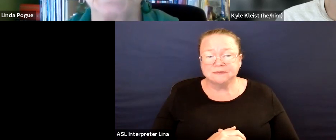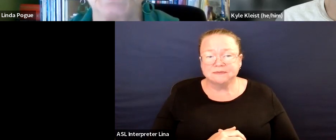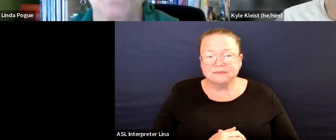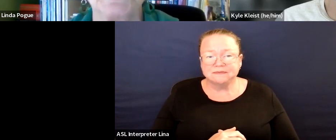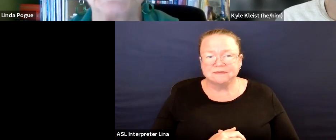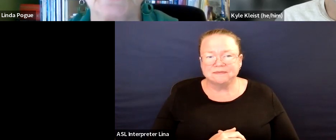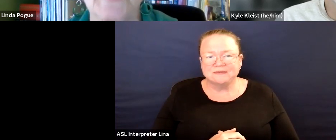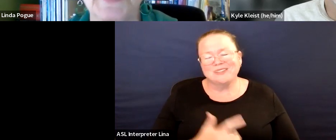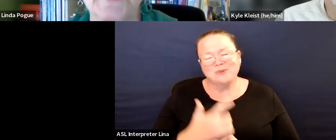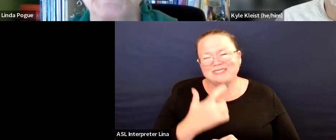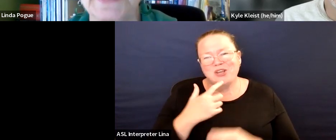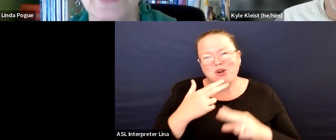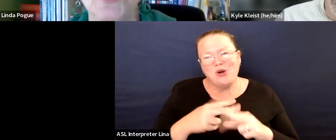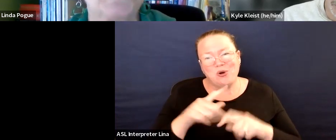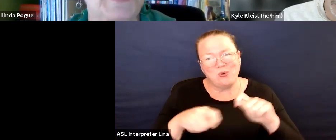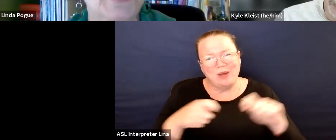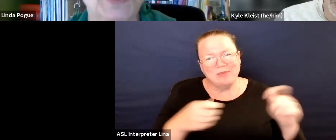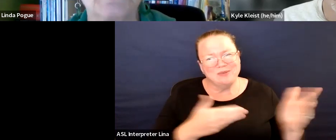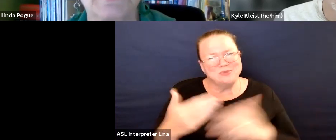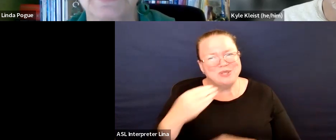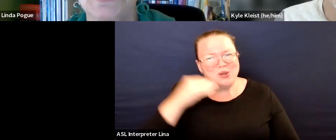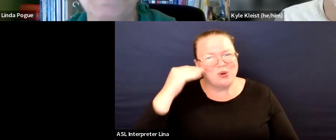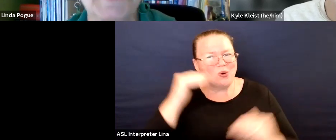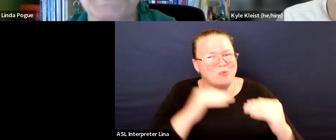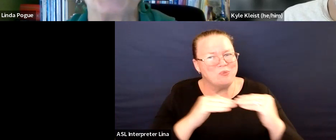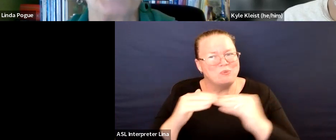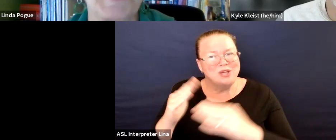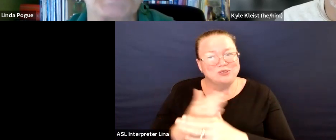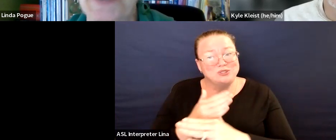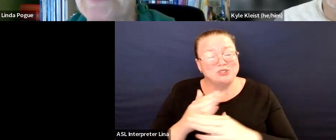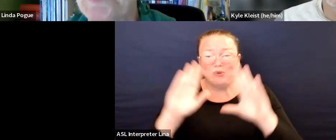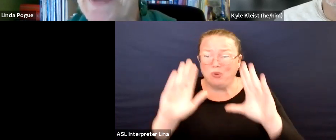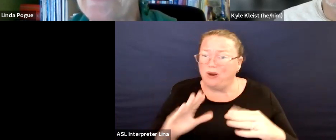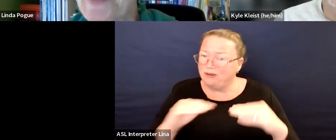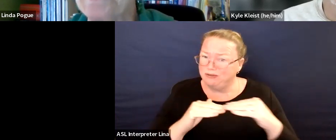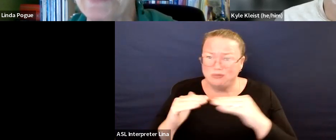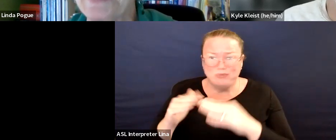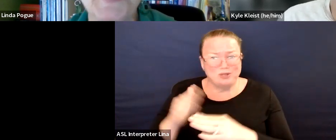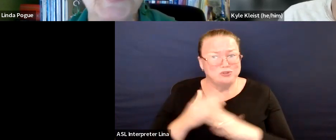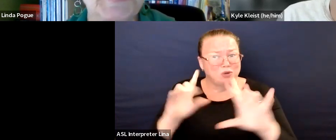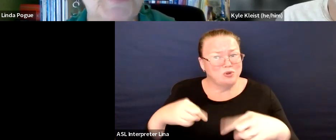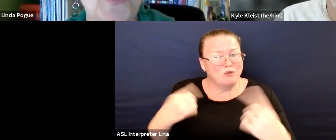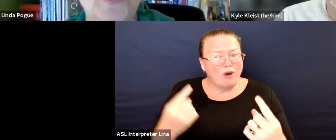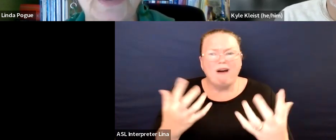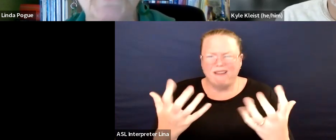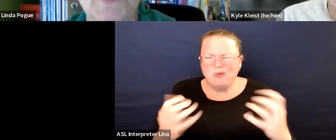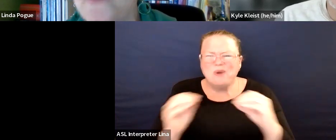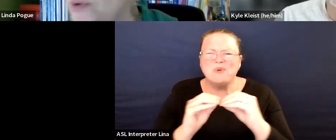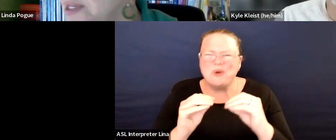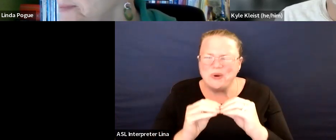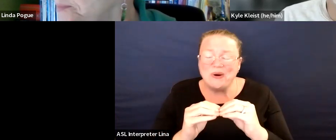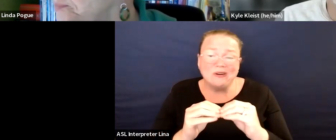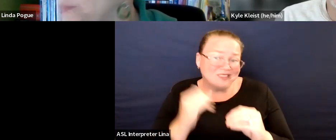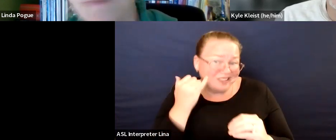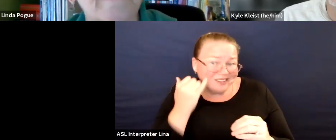As we say, we're calling this our wrapping up, taking home, and peer sharing. You've done some great peer sharing already, but we'd love you to do some more if you're up